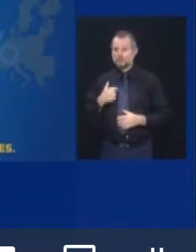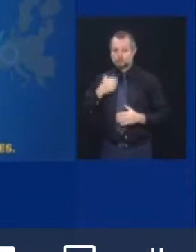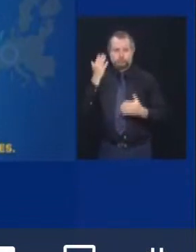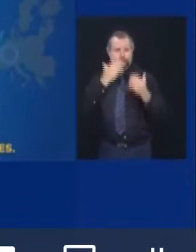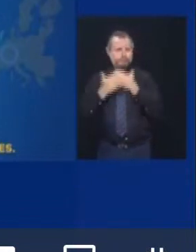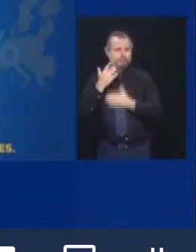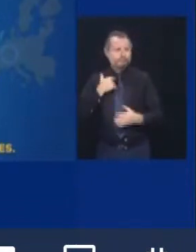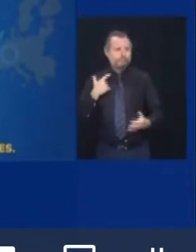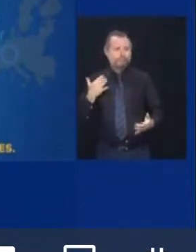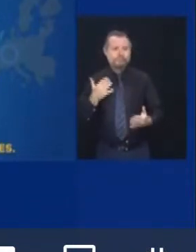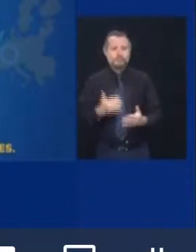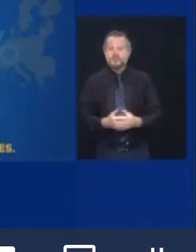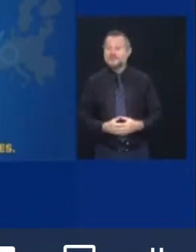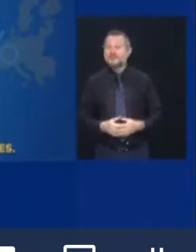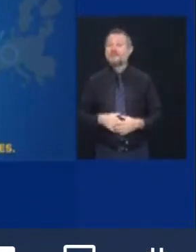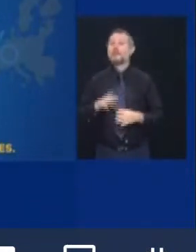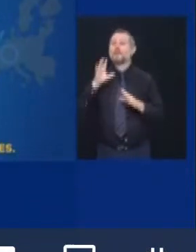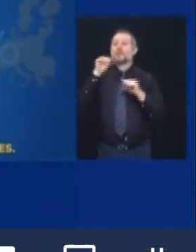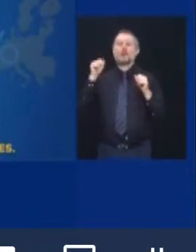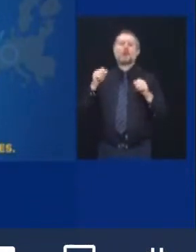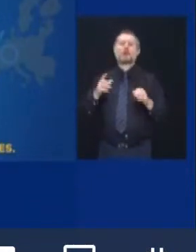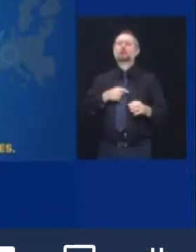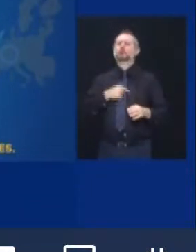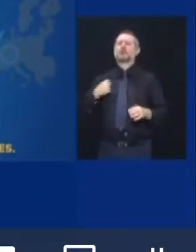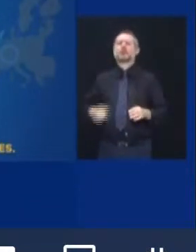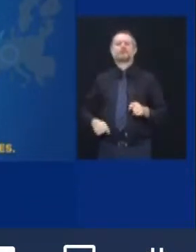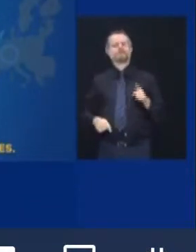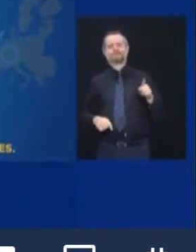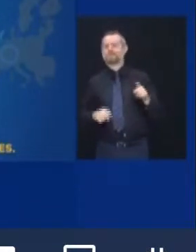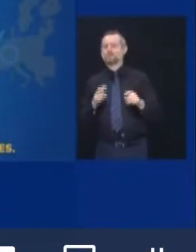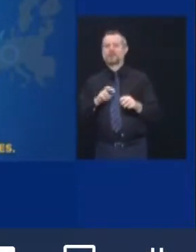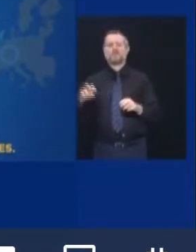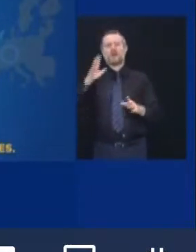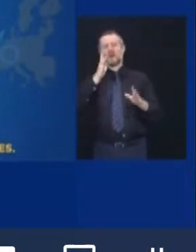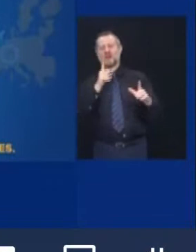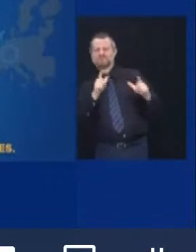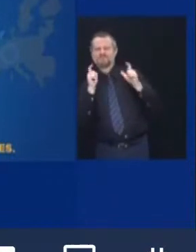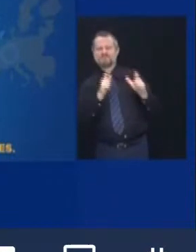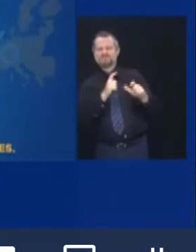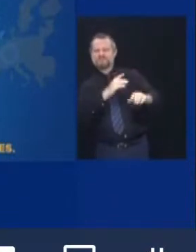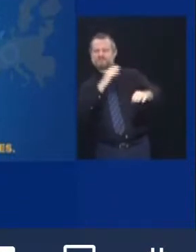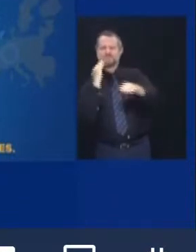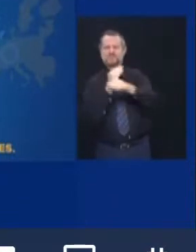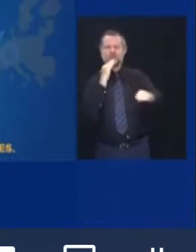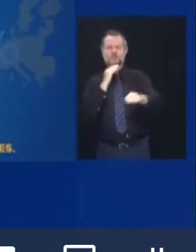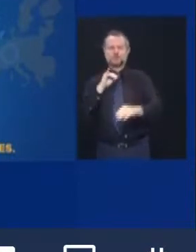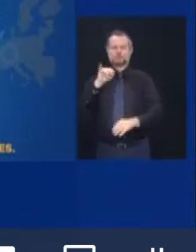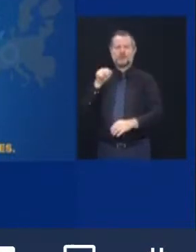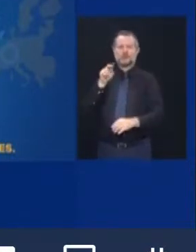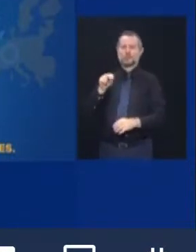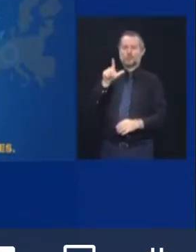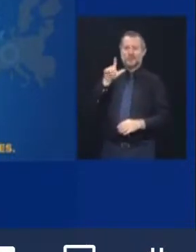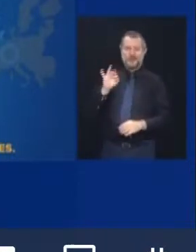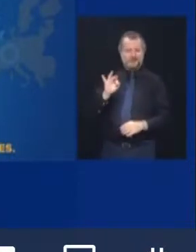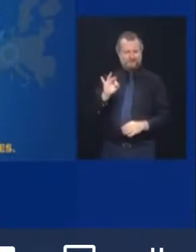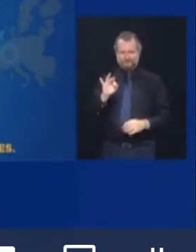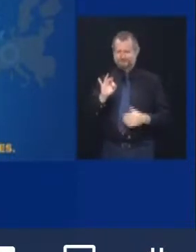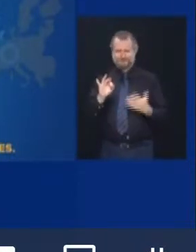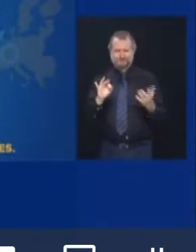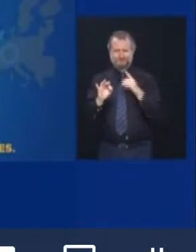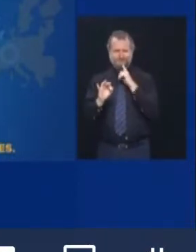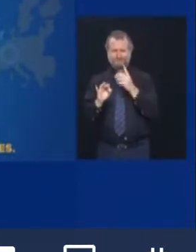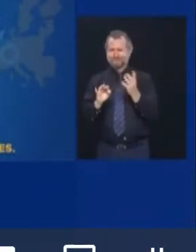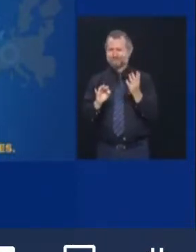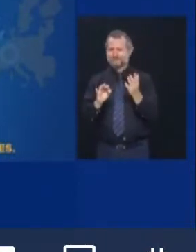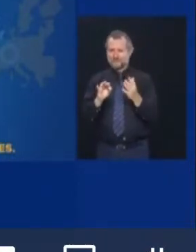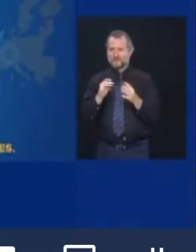China travel ban January 29th. Yeah, that's great, except it didn't come from China. It came from Europe, and there was